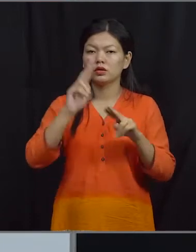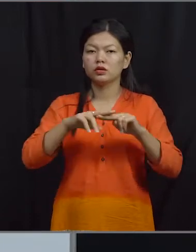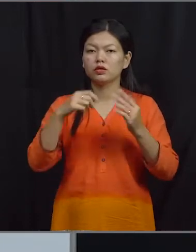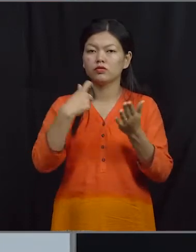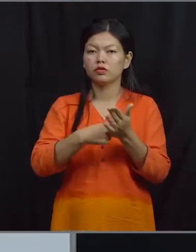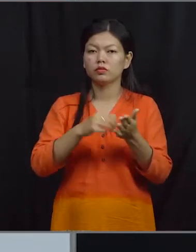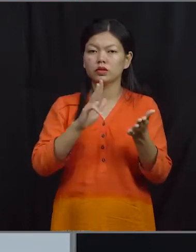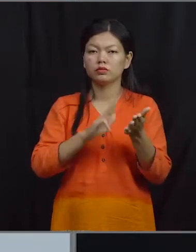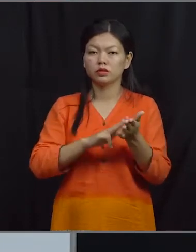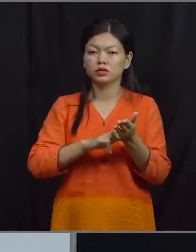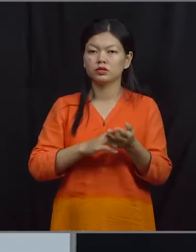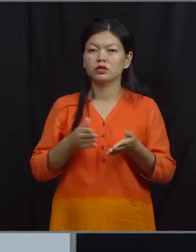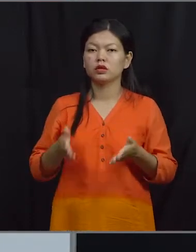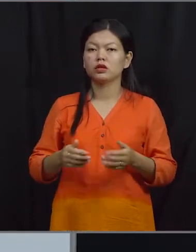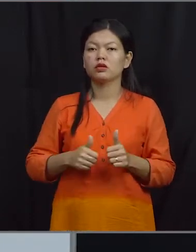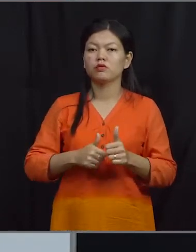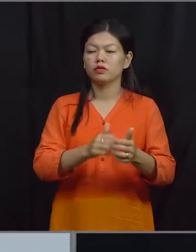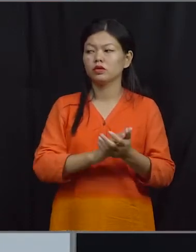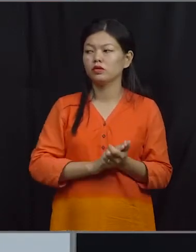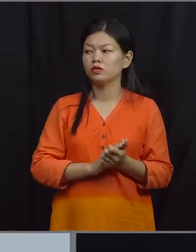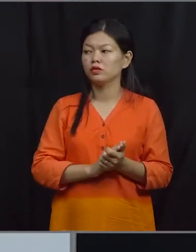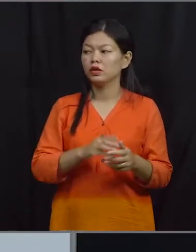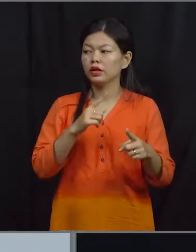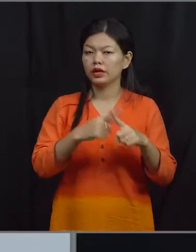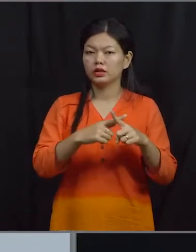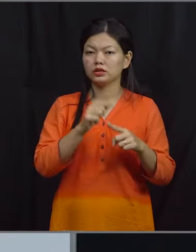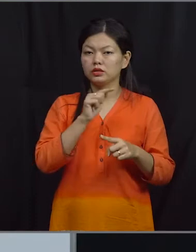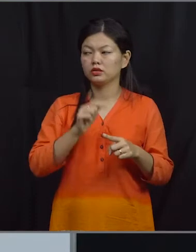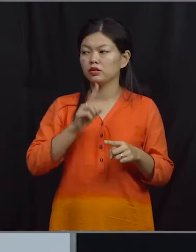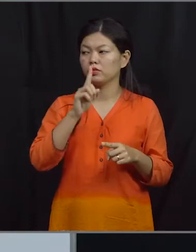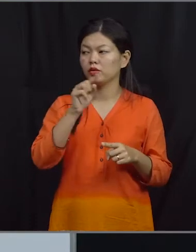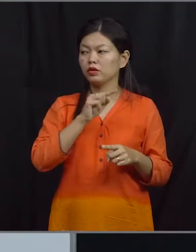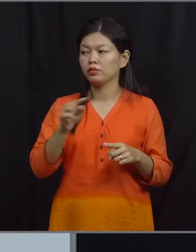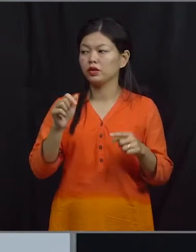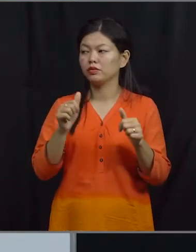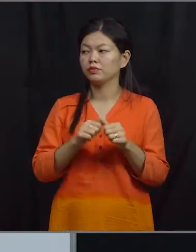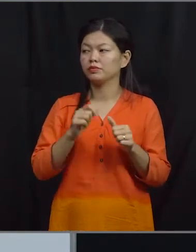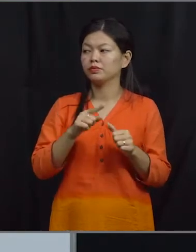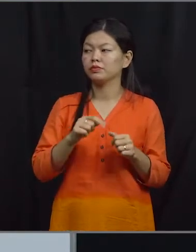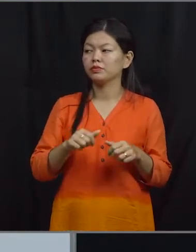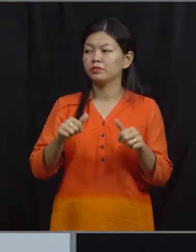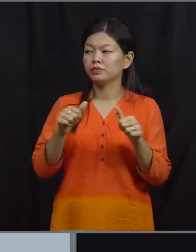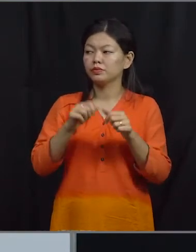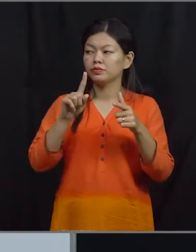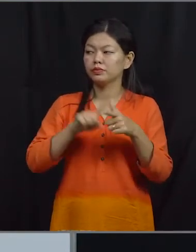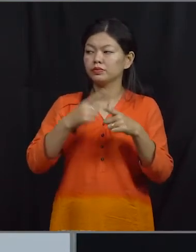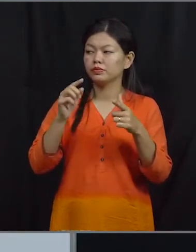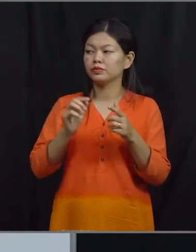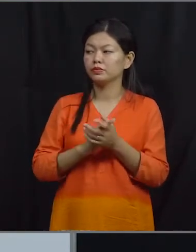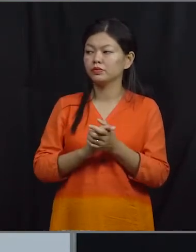of a matrix. Therefore, x equal to 1 by determinant of A into adjoin A into